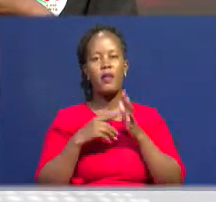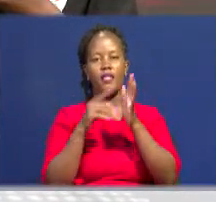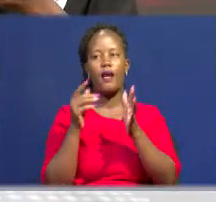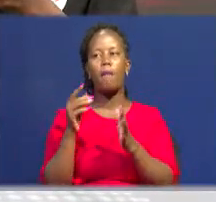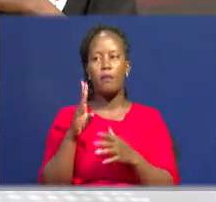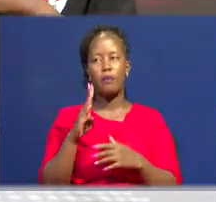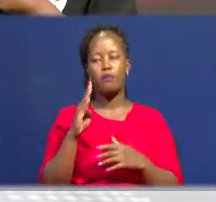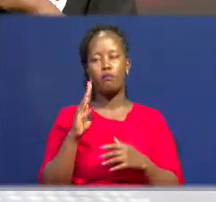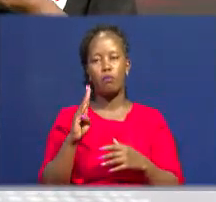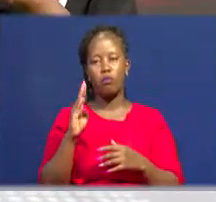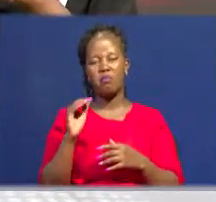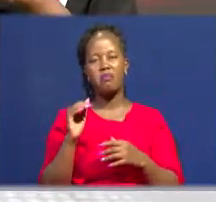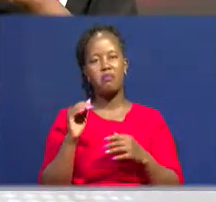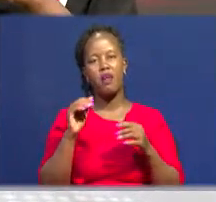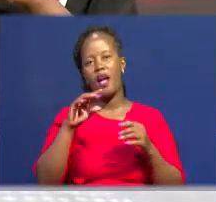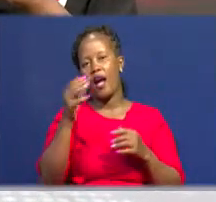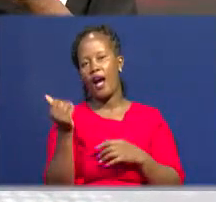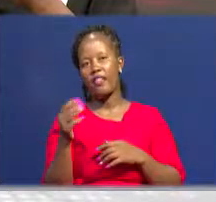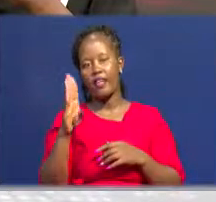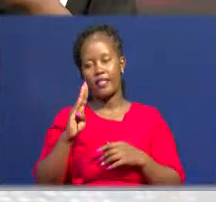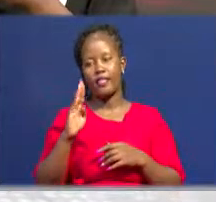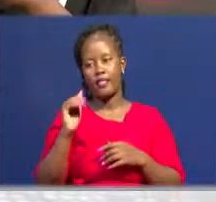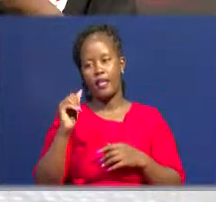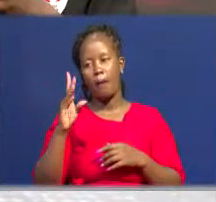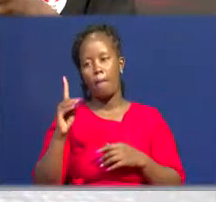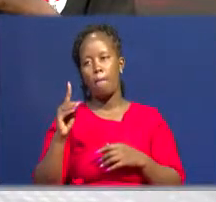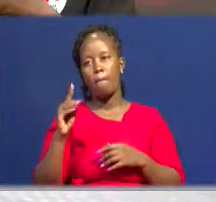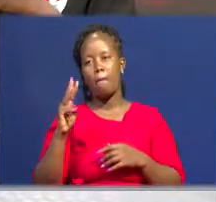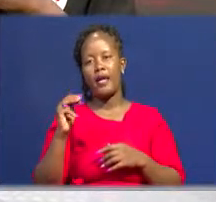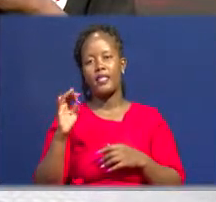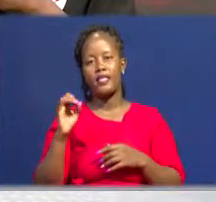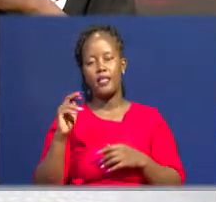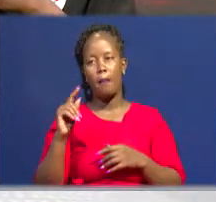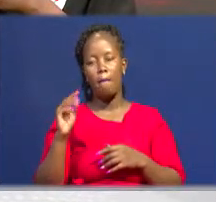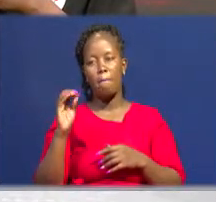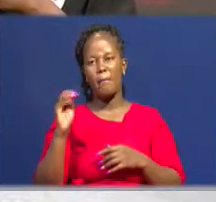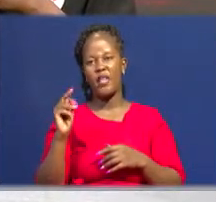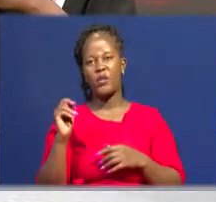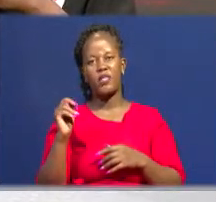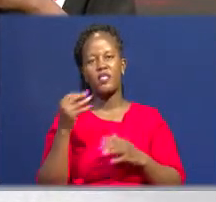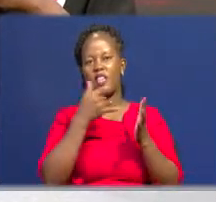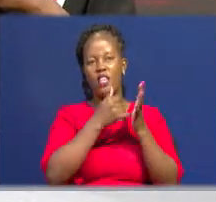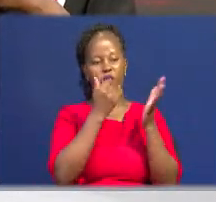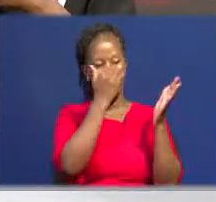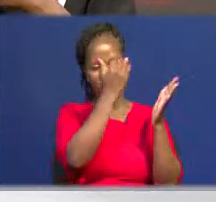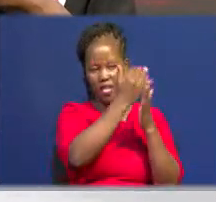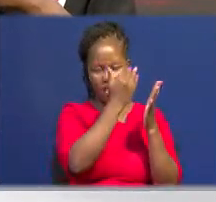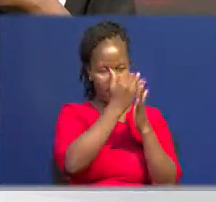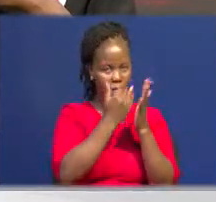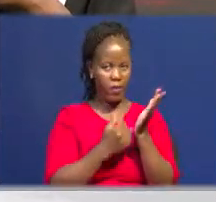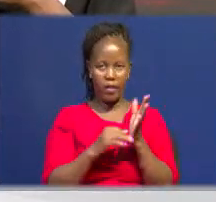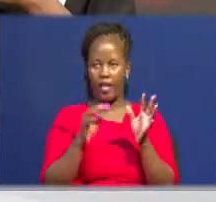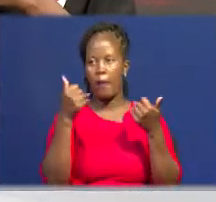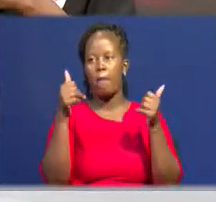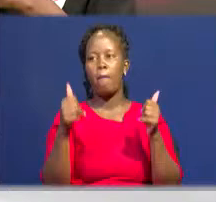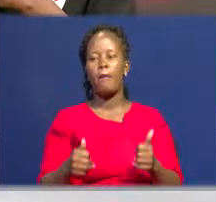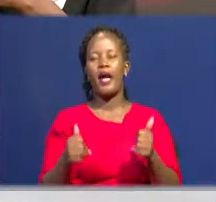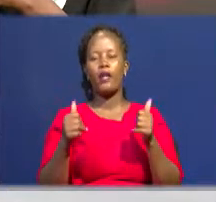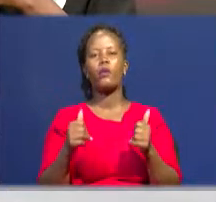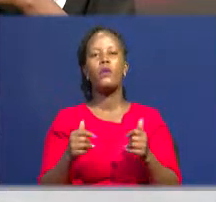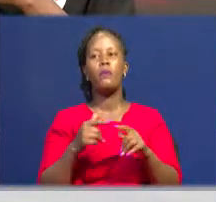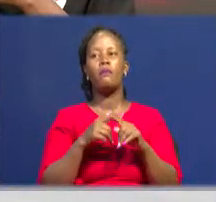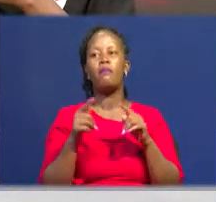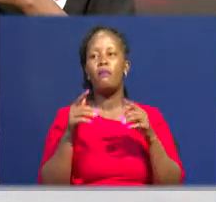Yes. There's also air badminton. It was not in the program. I've not had the pleasure of seeing it being played, but there's also air